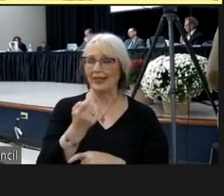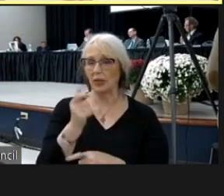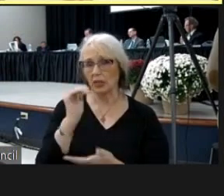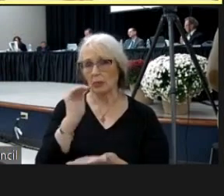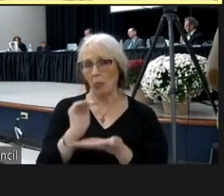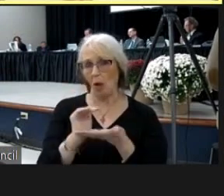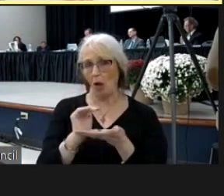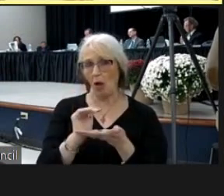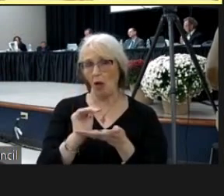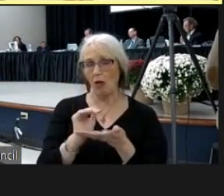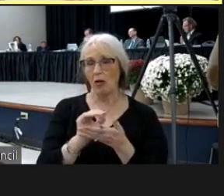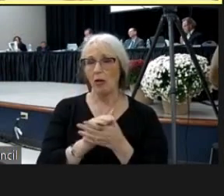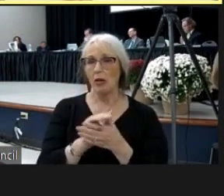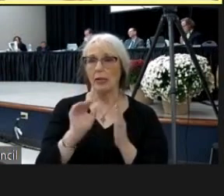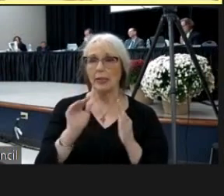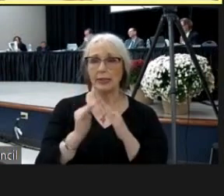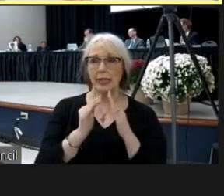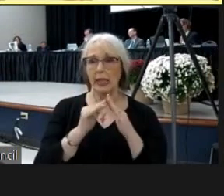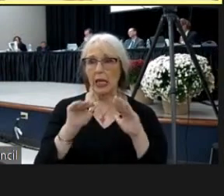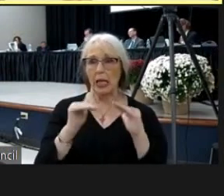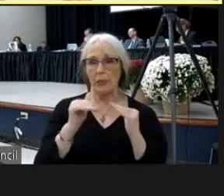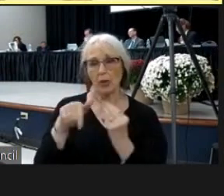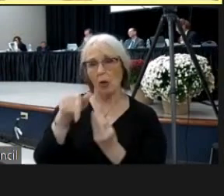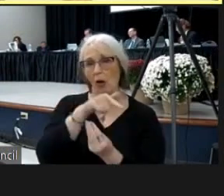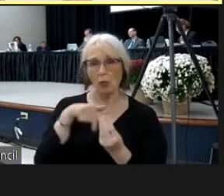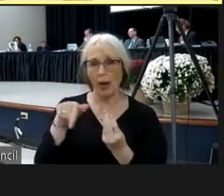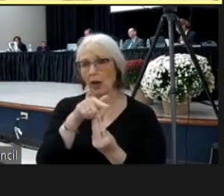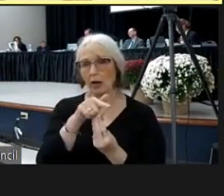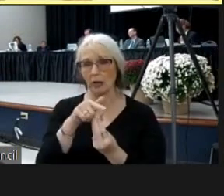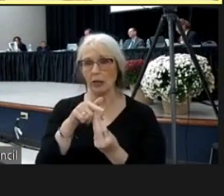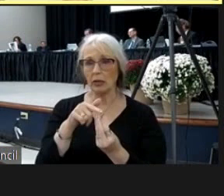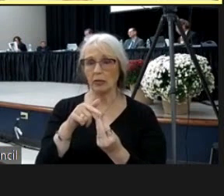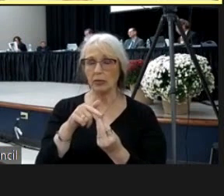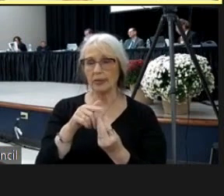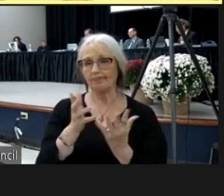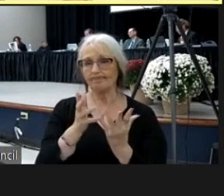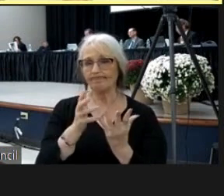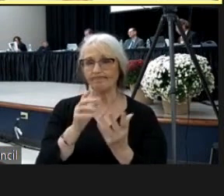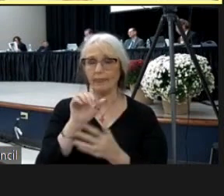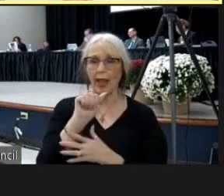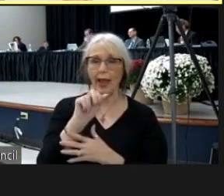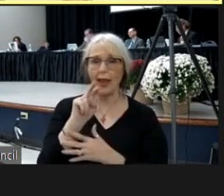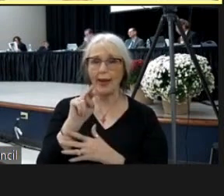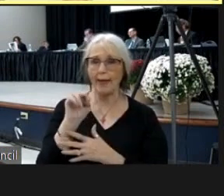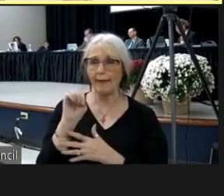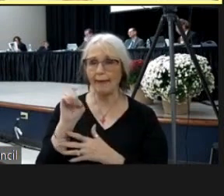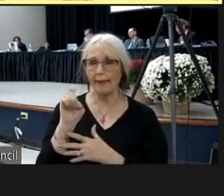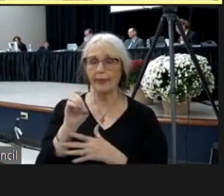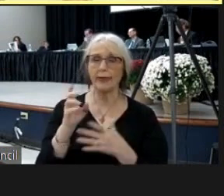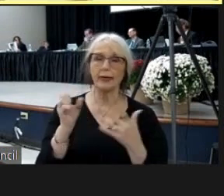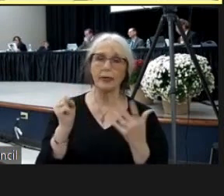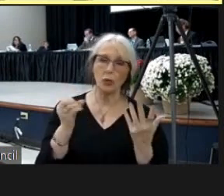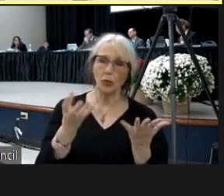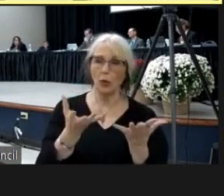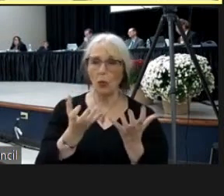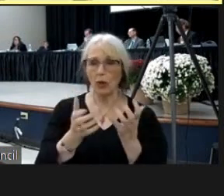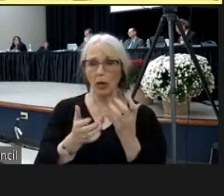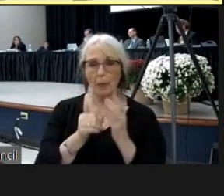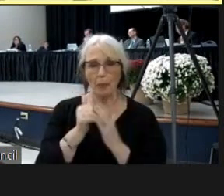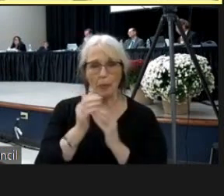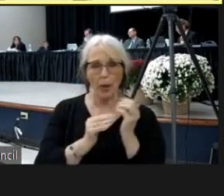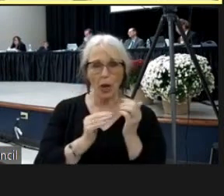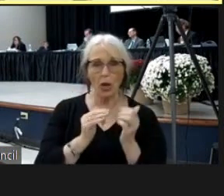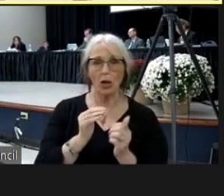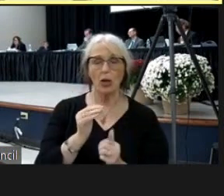donut hole, city limits all around it that was not annexed. They are wanting to build some